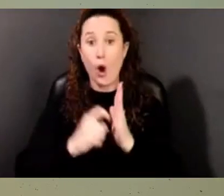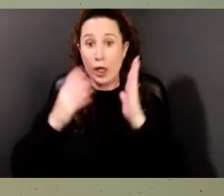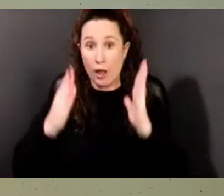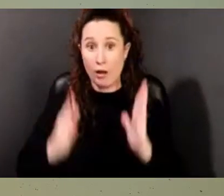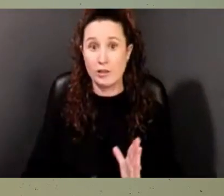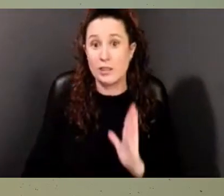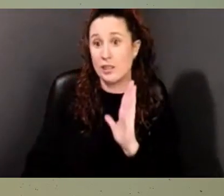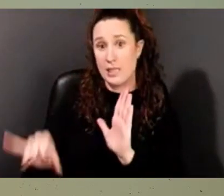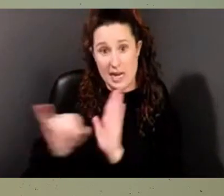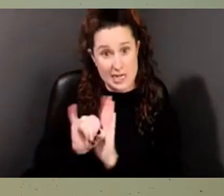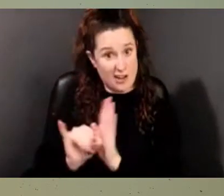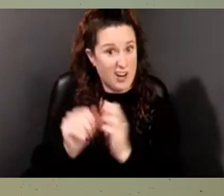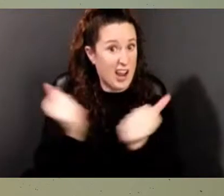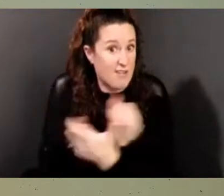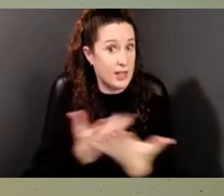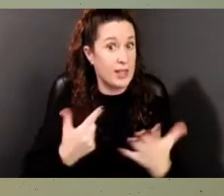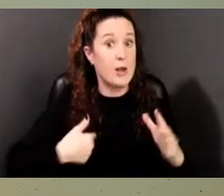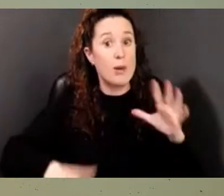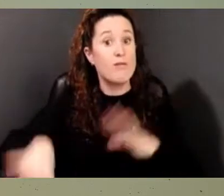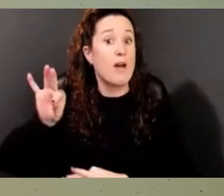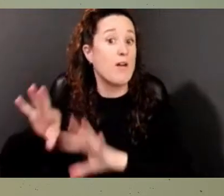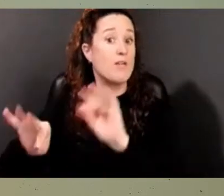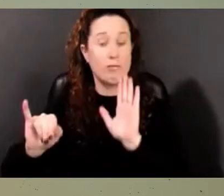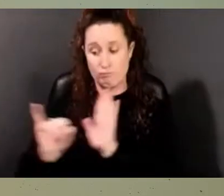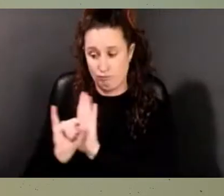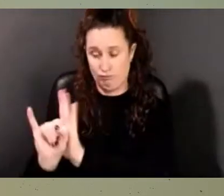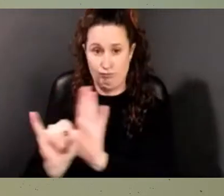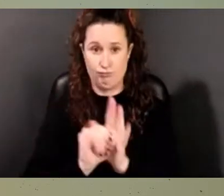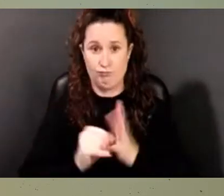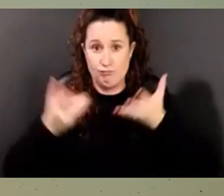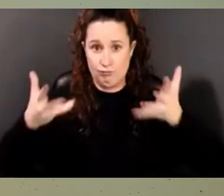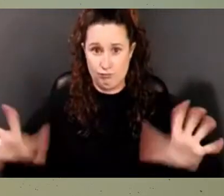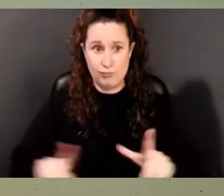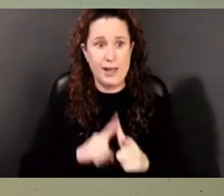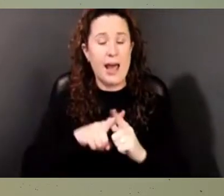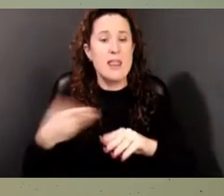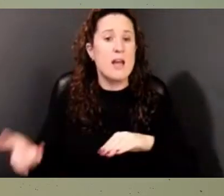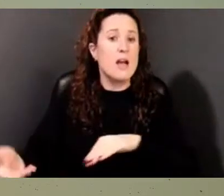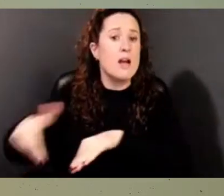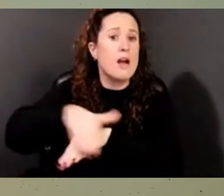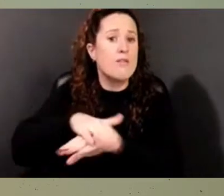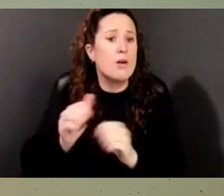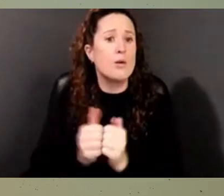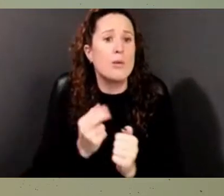feature and covered each grave shaft with geotech fabric to protect them.